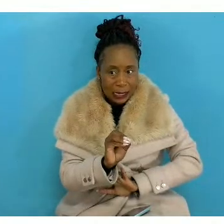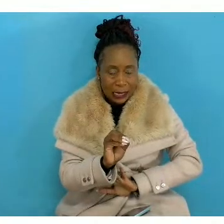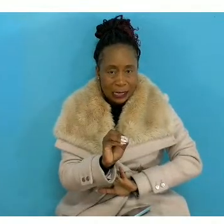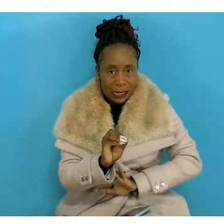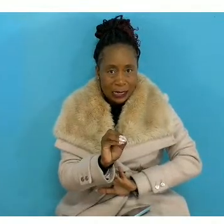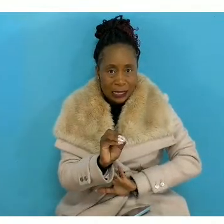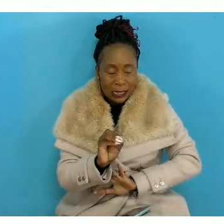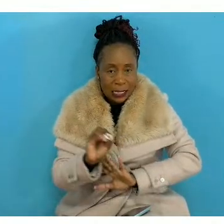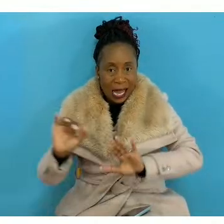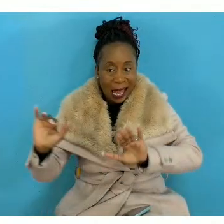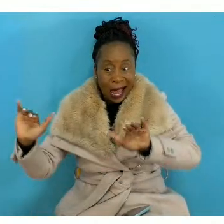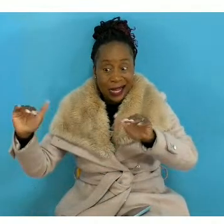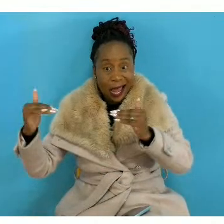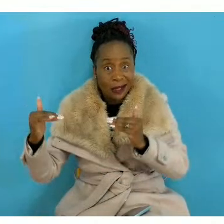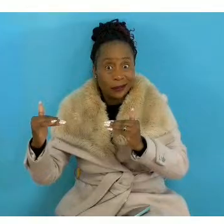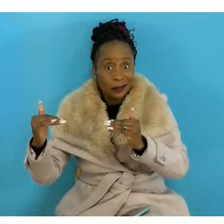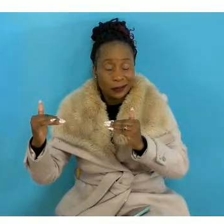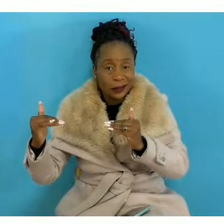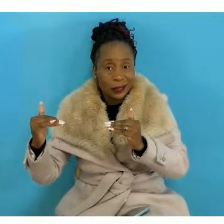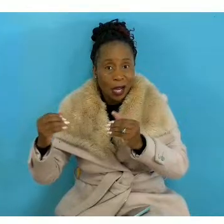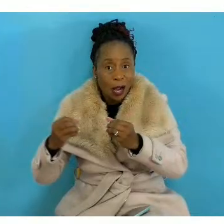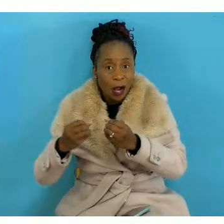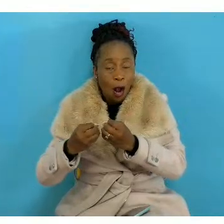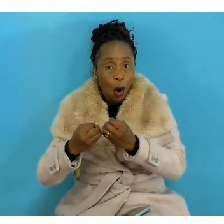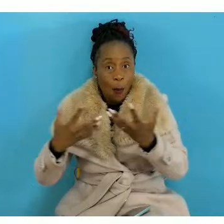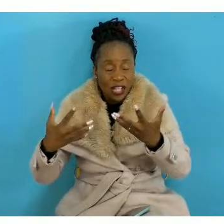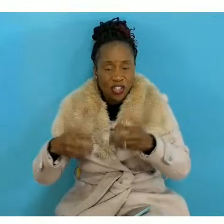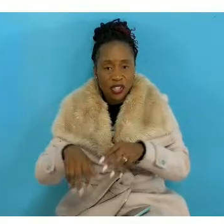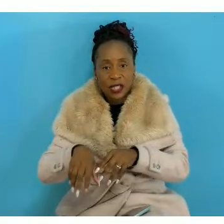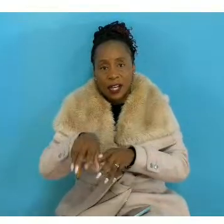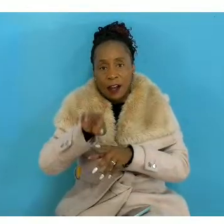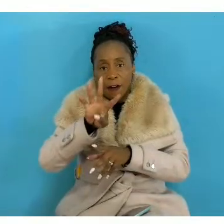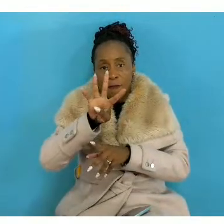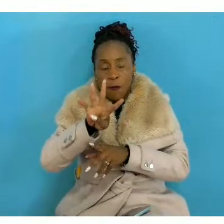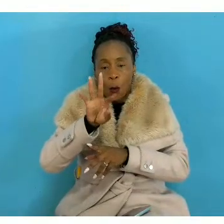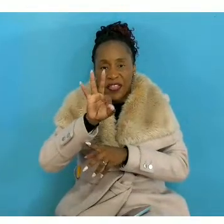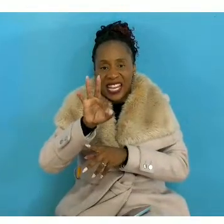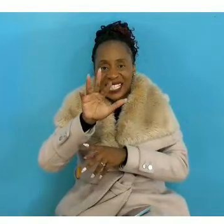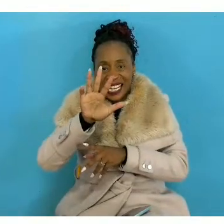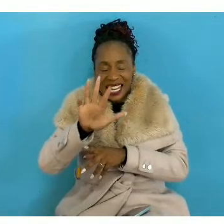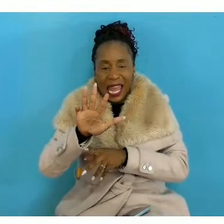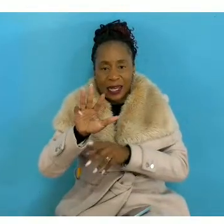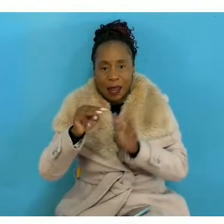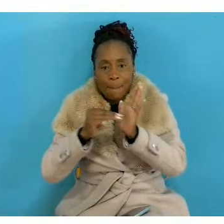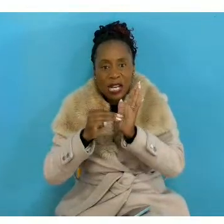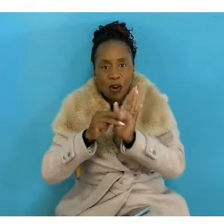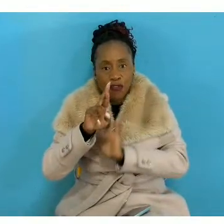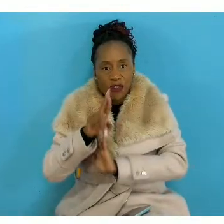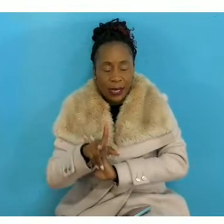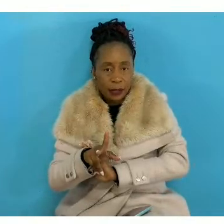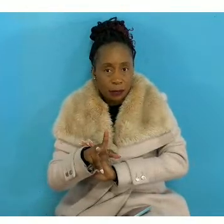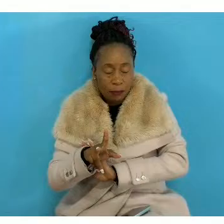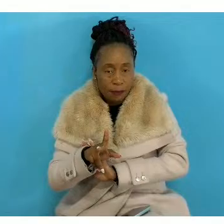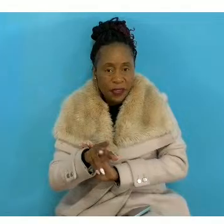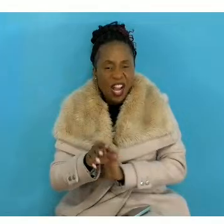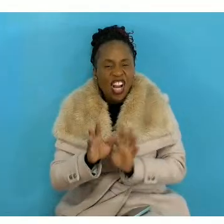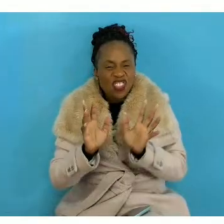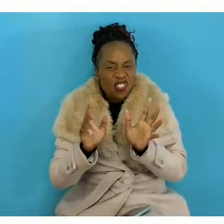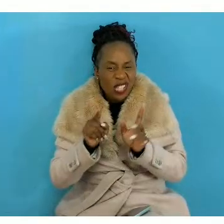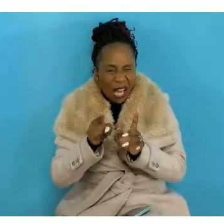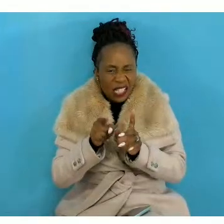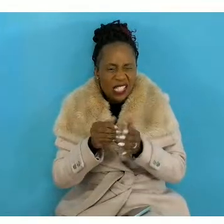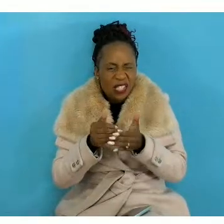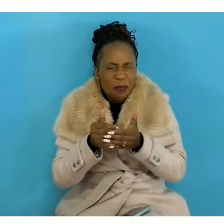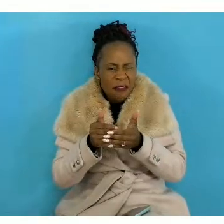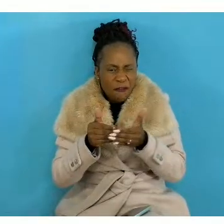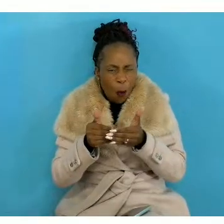against the budget of 439 million. Obviously, this is just before the